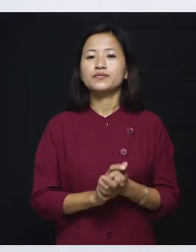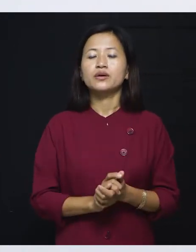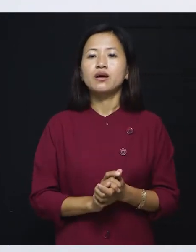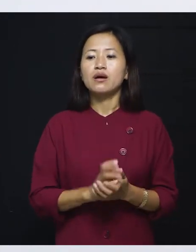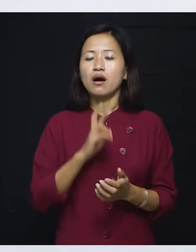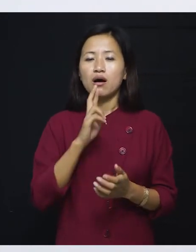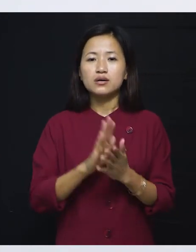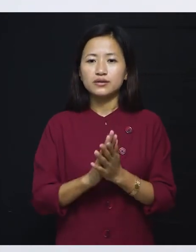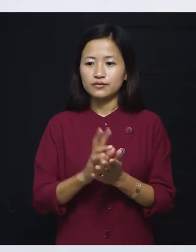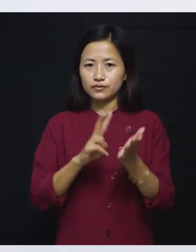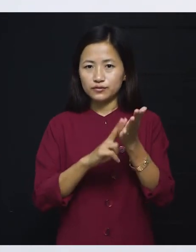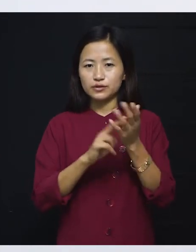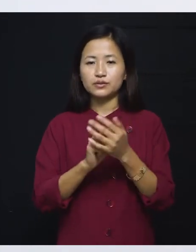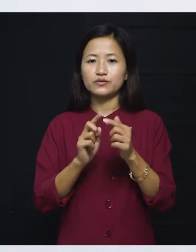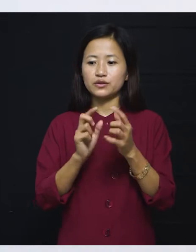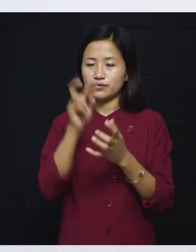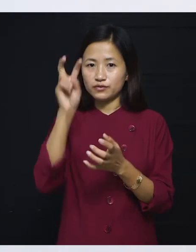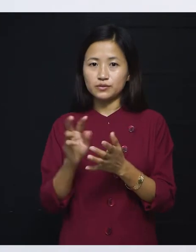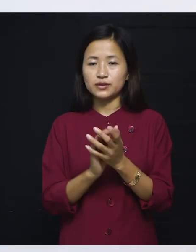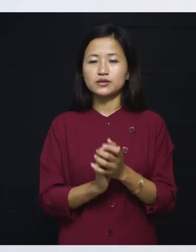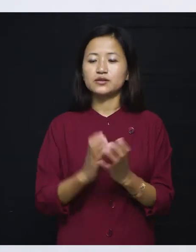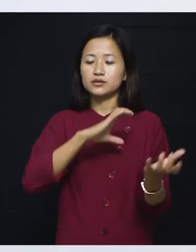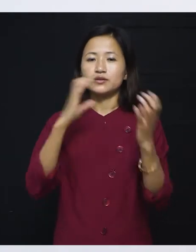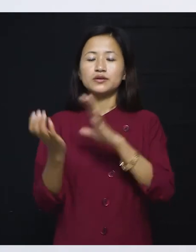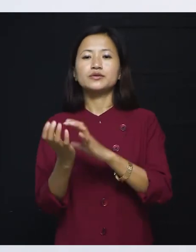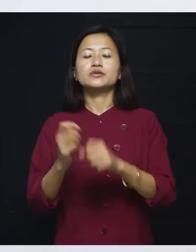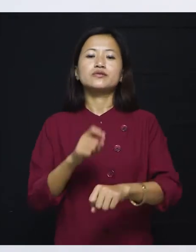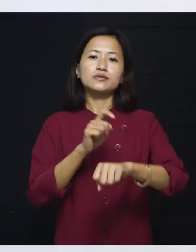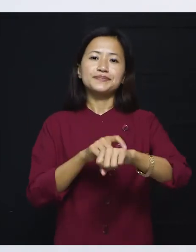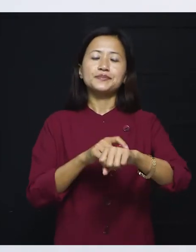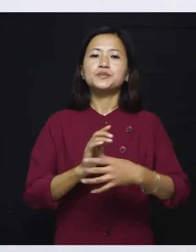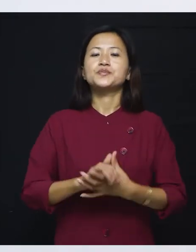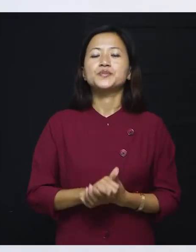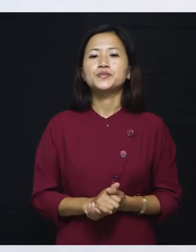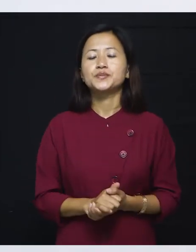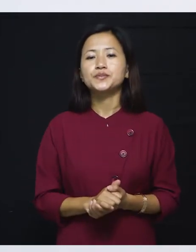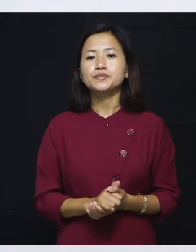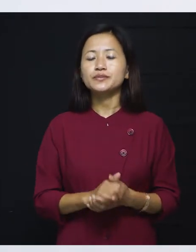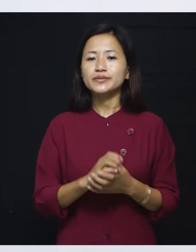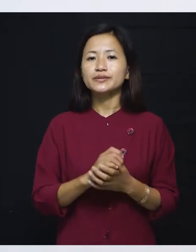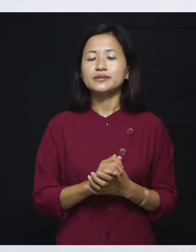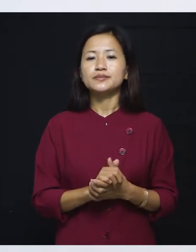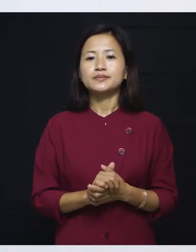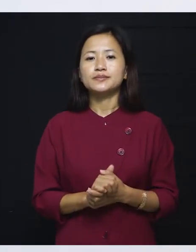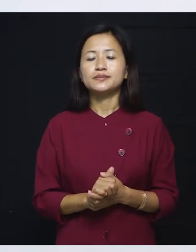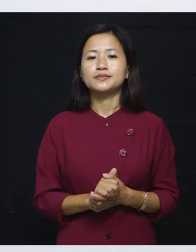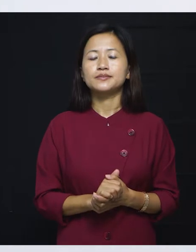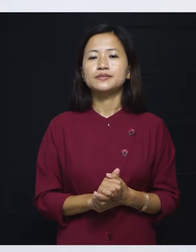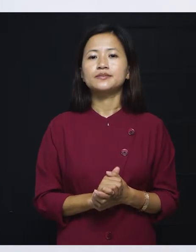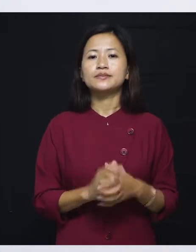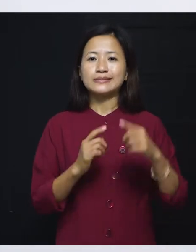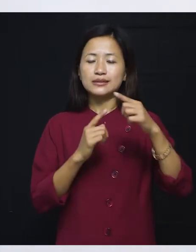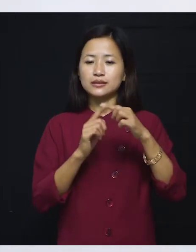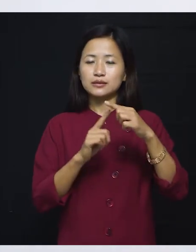verbs are the verbs that changes with the change of time. Remember, finite verbs are the verbs that changes with the change of